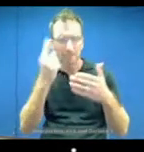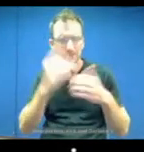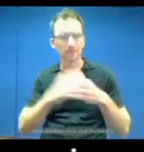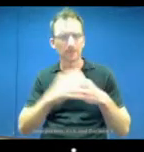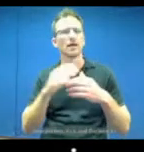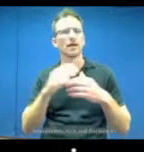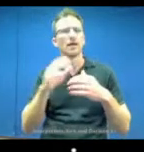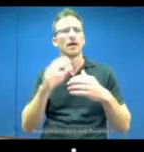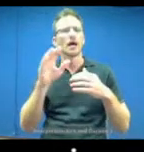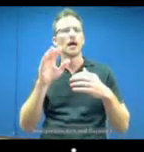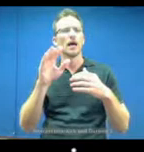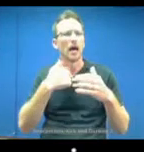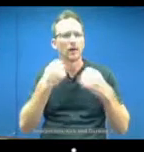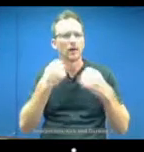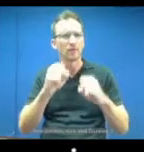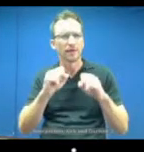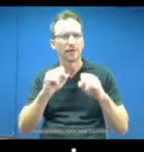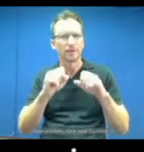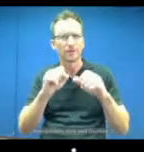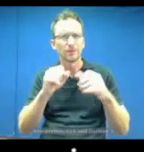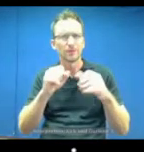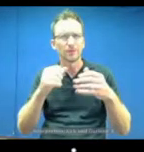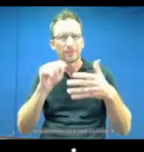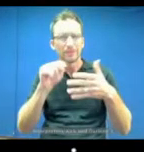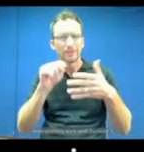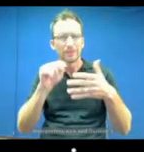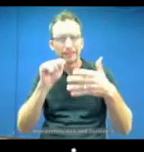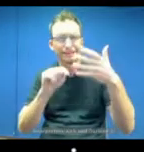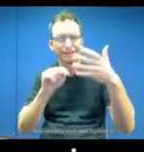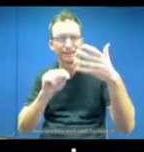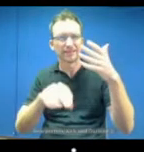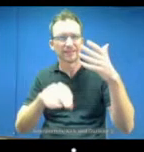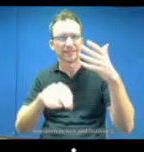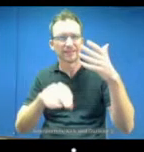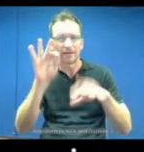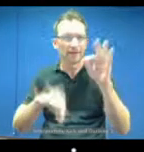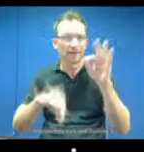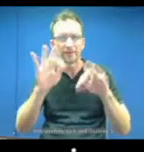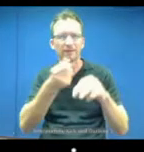can find any of these that I can answer really quickly.